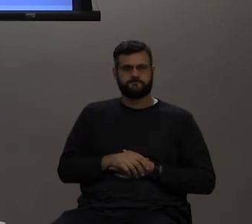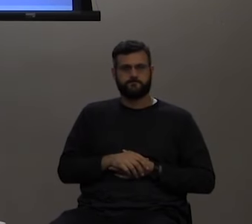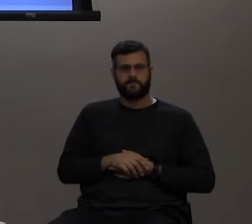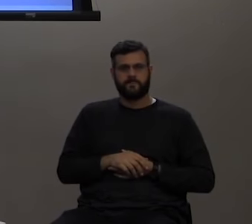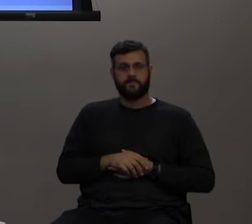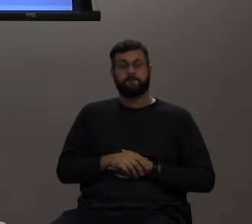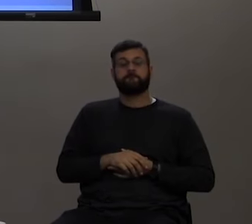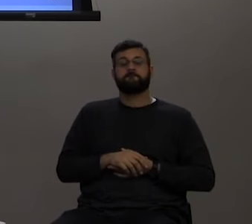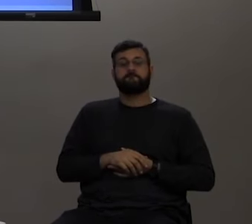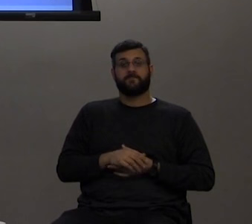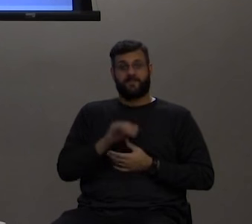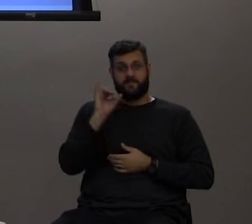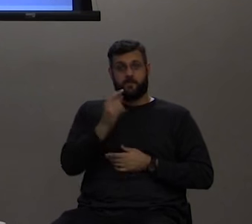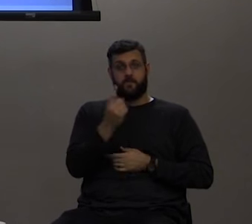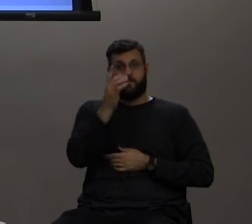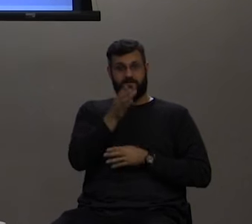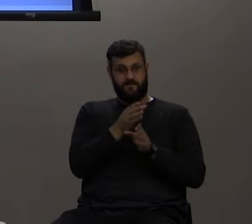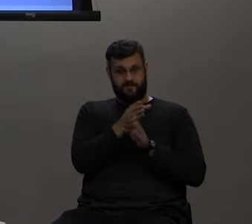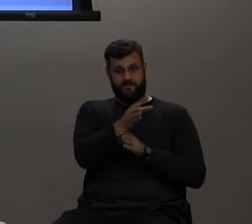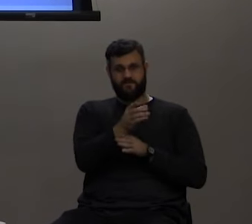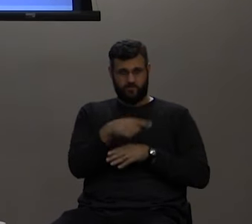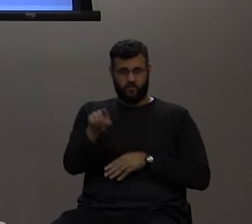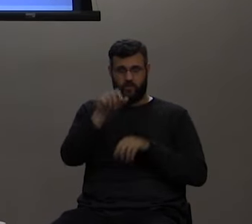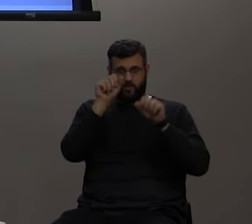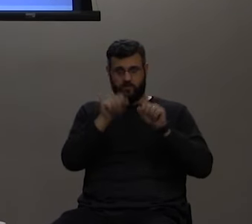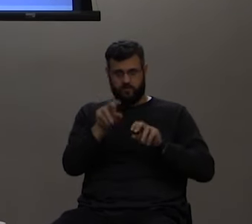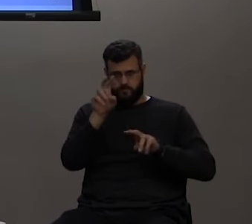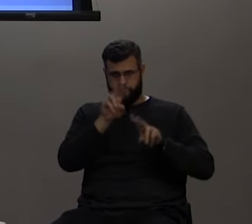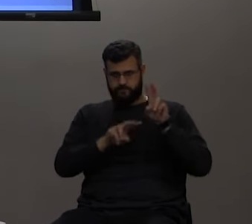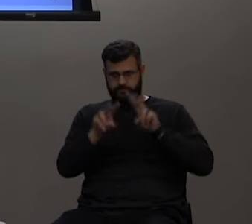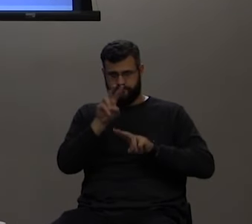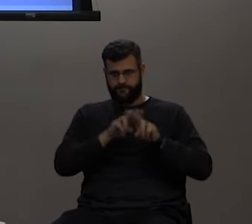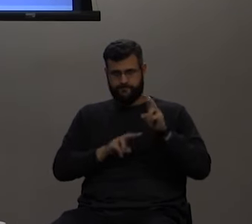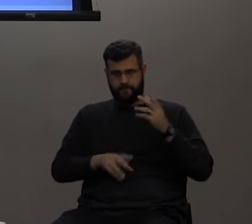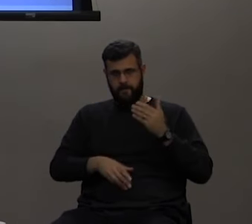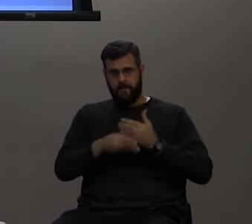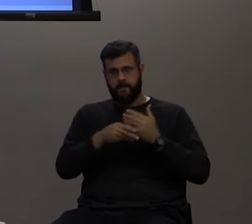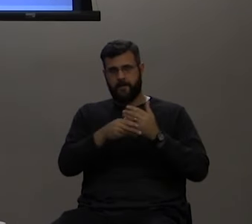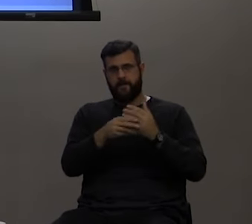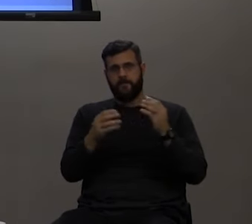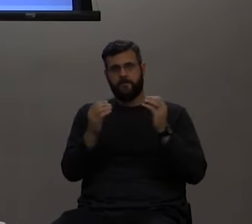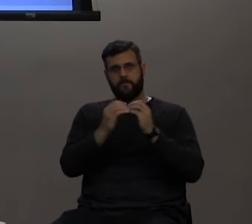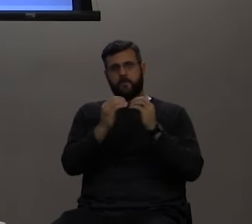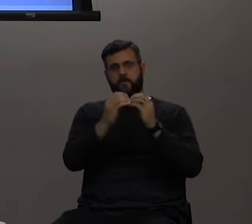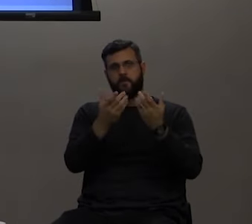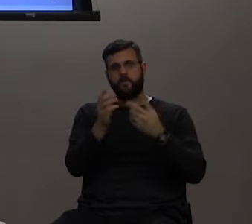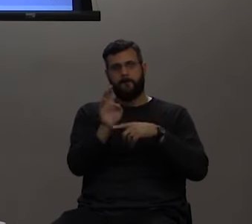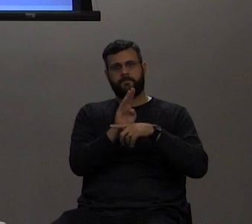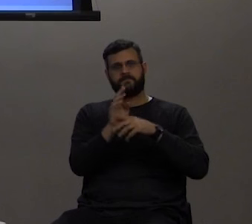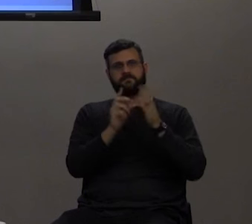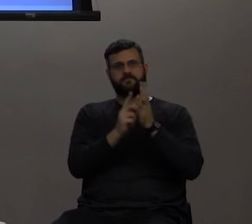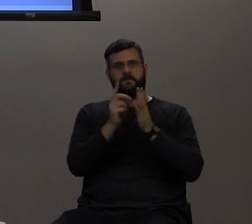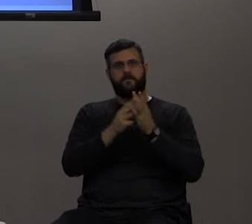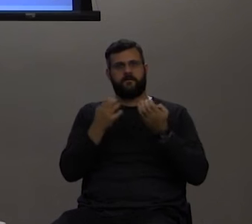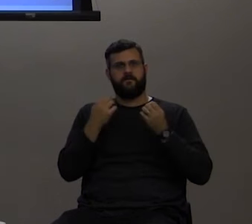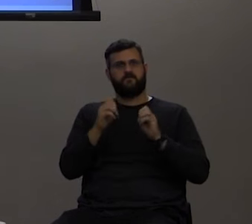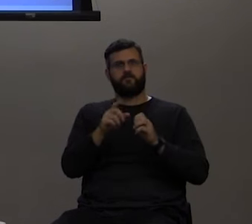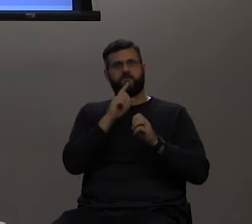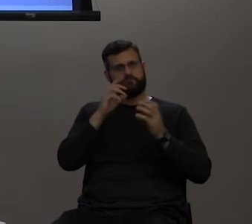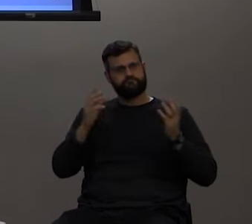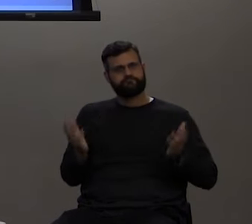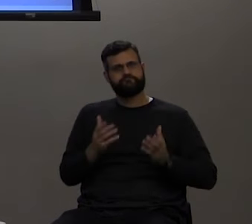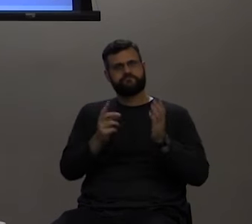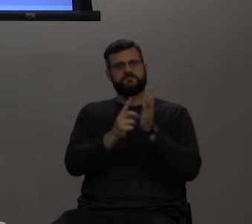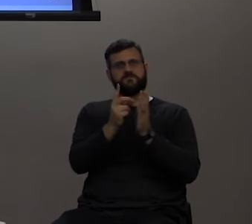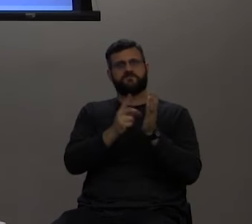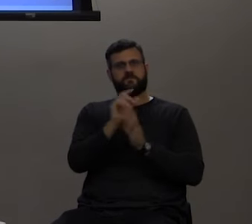And this is actually one area where you could potentially look at adding additional business development efforts to really encourage